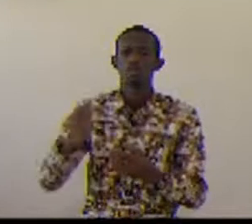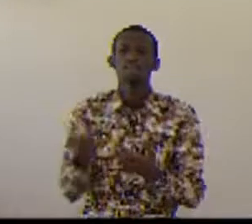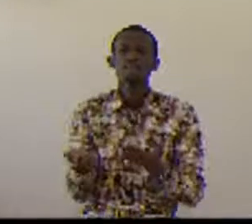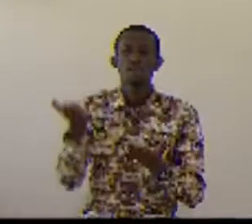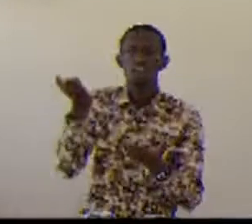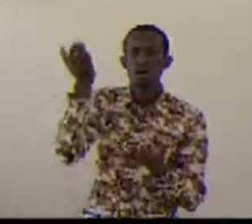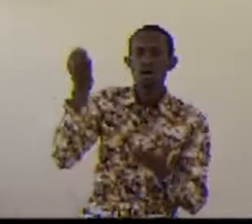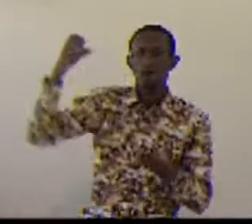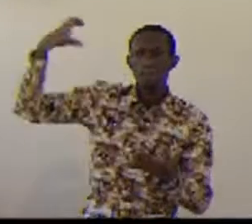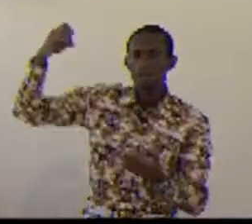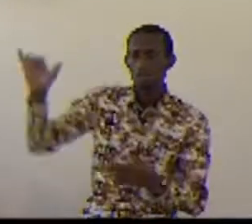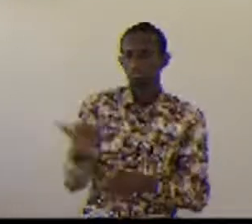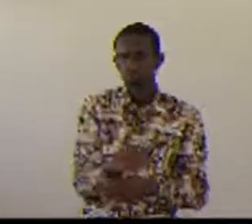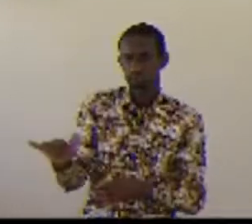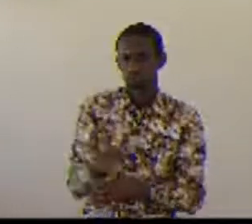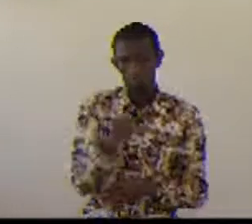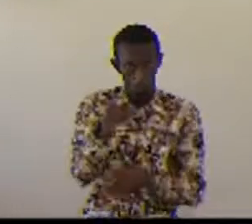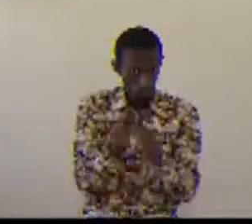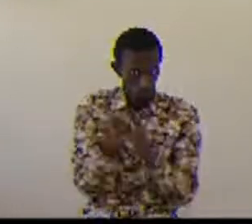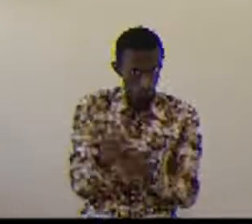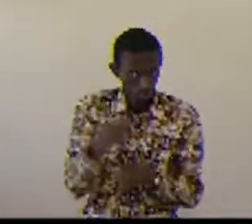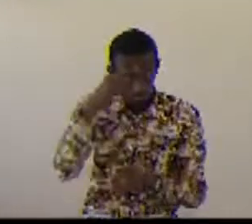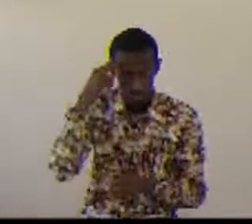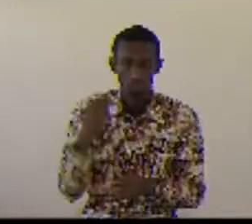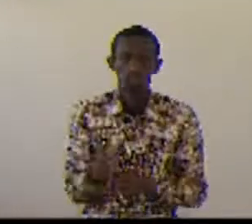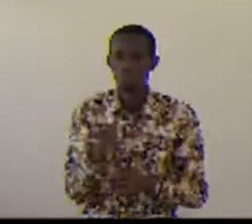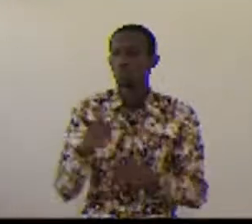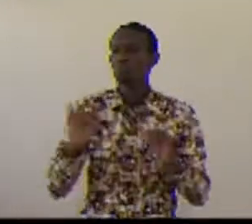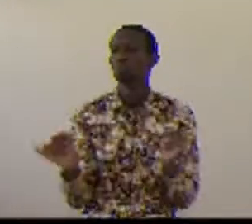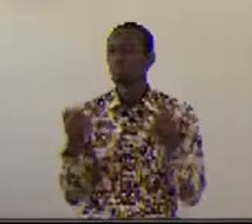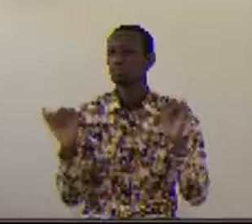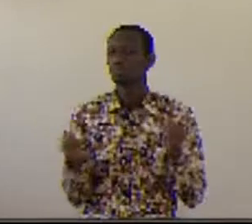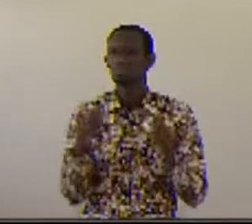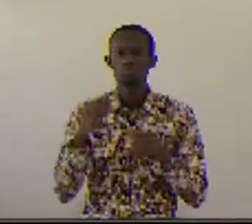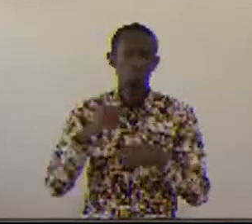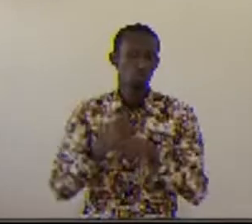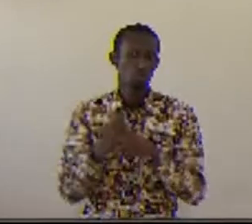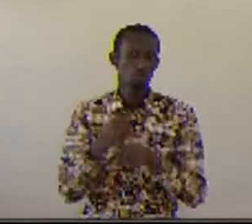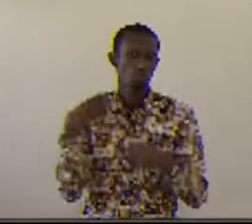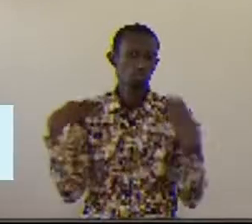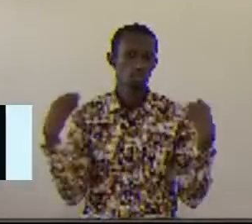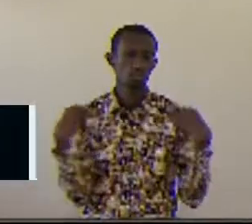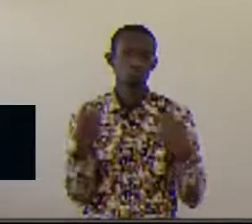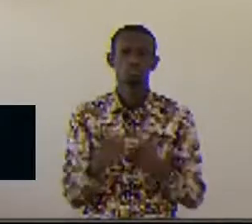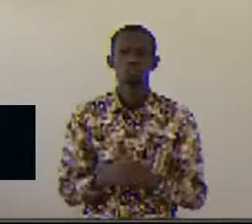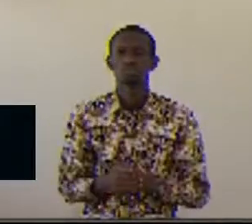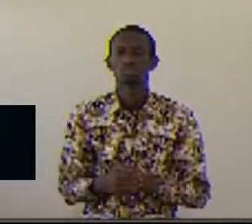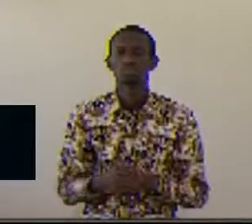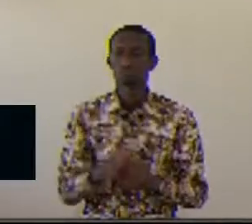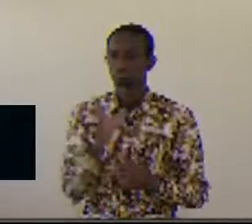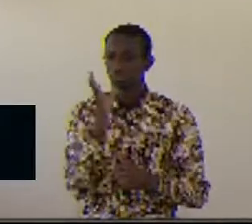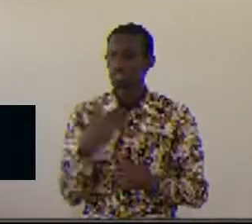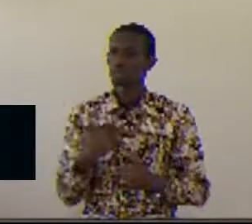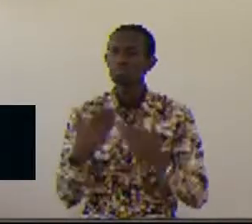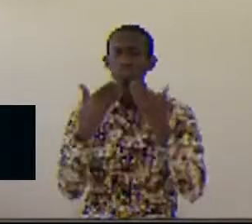reasoning. You will try the exercise, I'm very sure, and you will make it. So let me thank